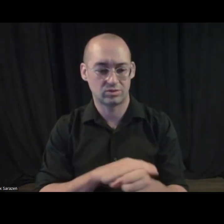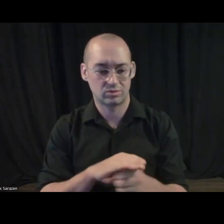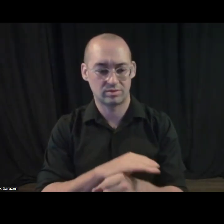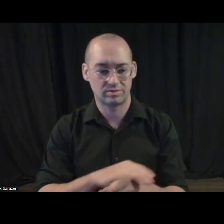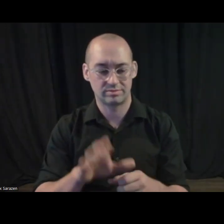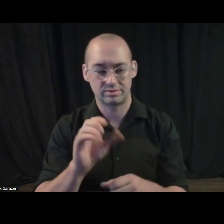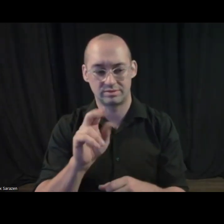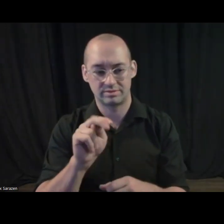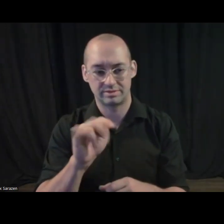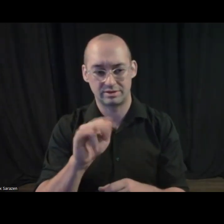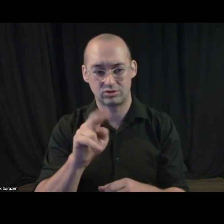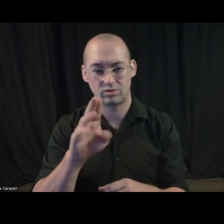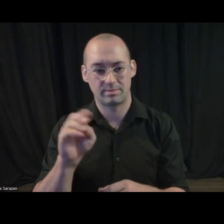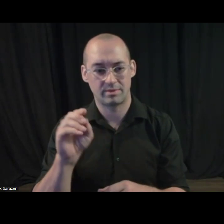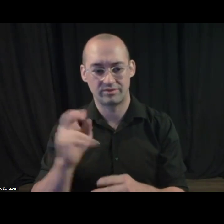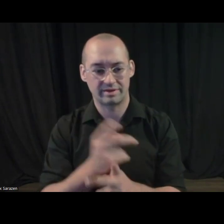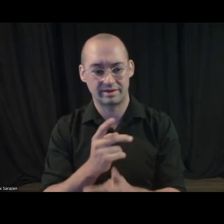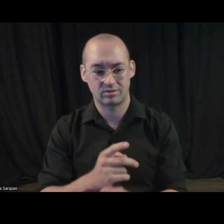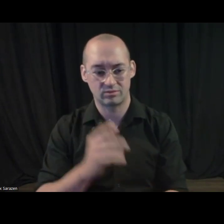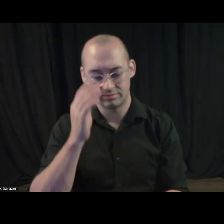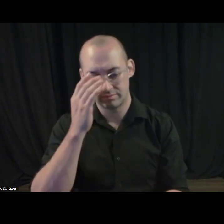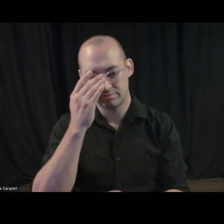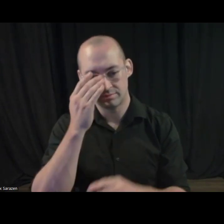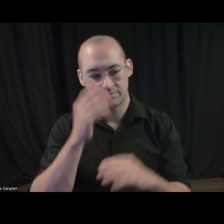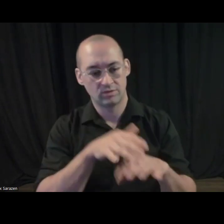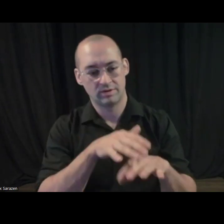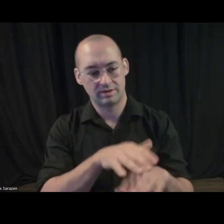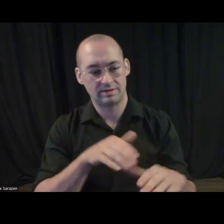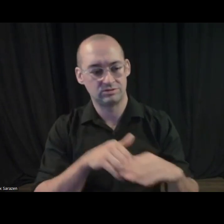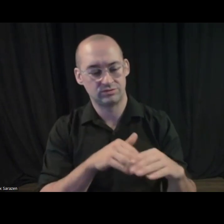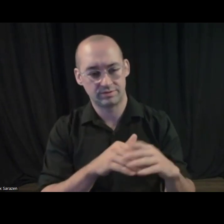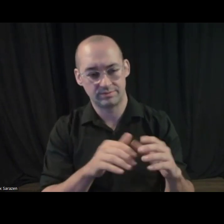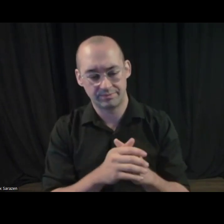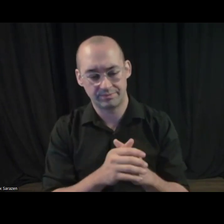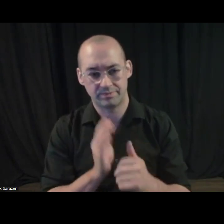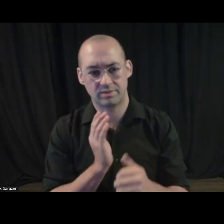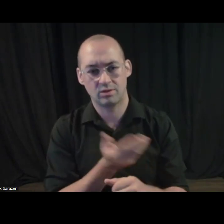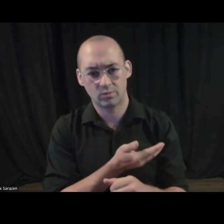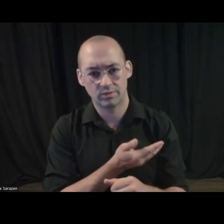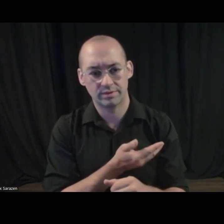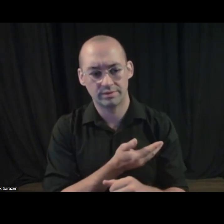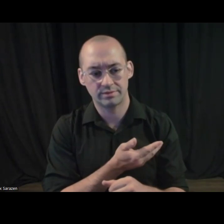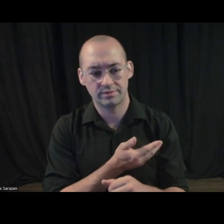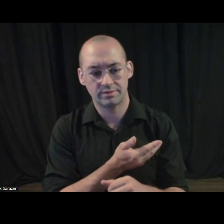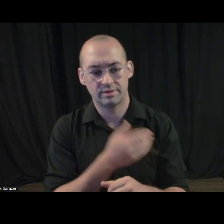care or through coordinated entry. And this wasn't,